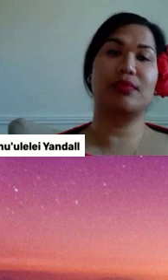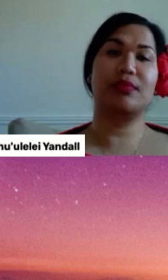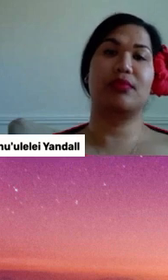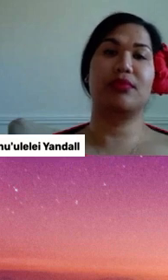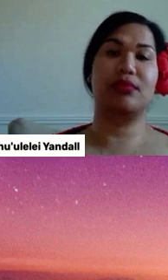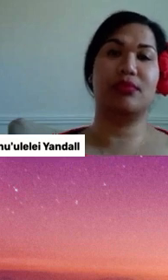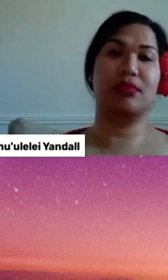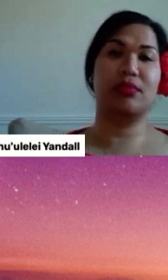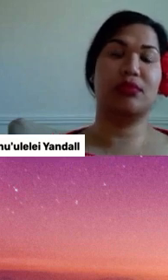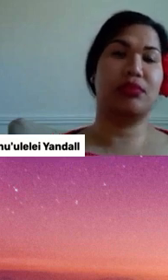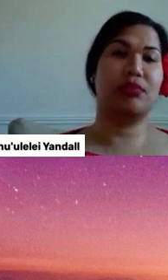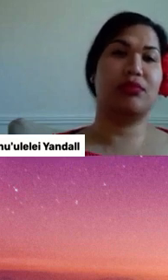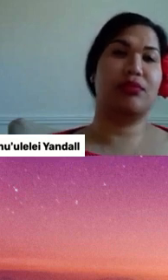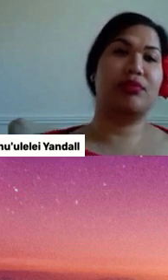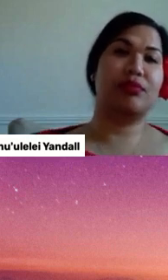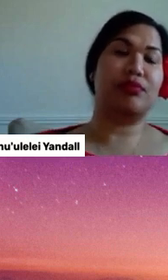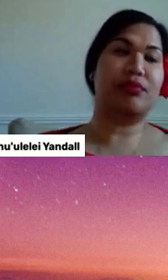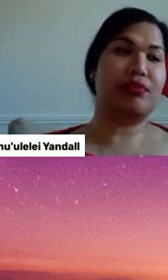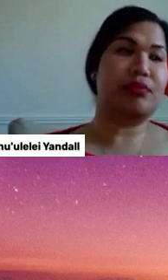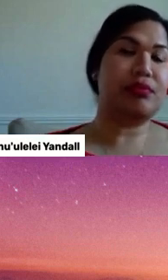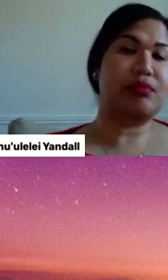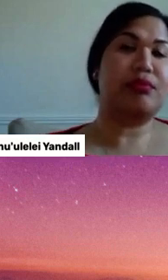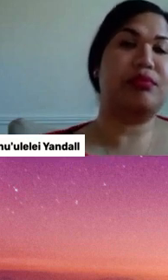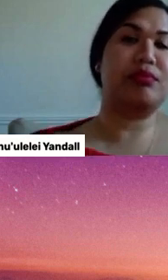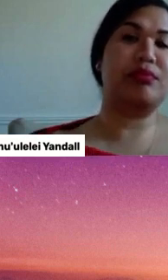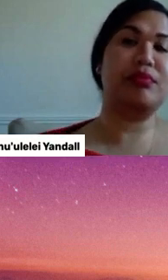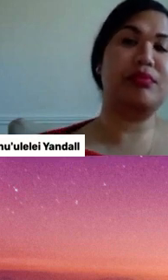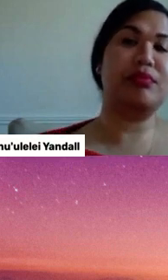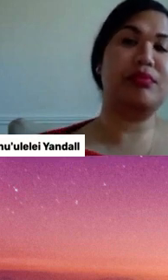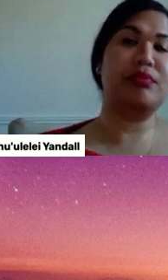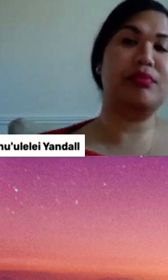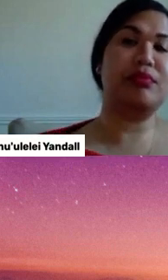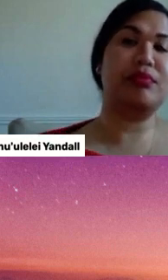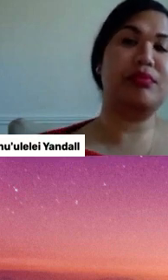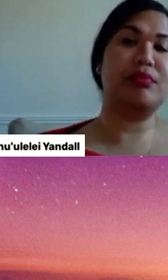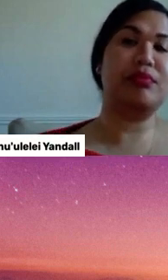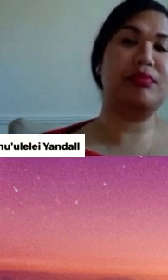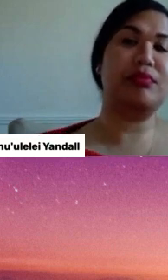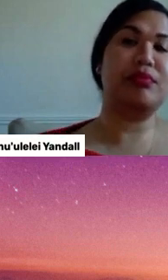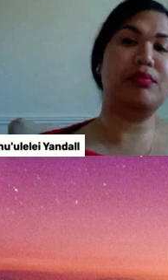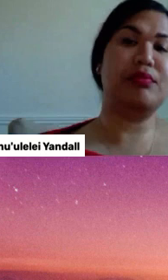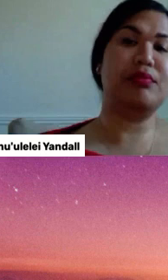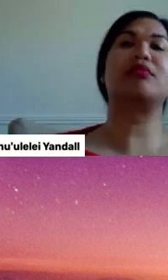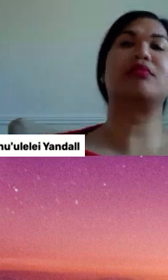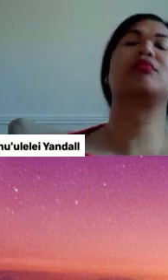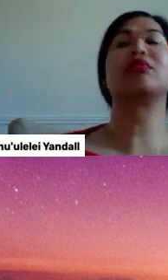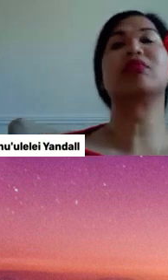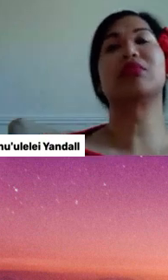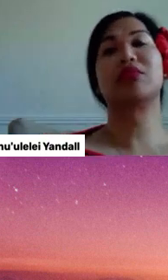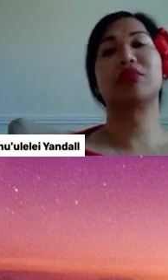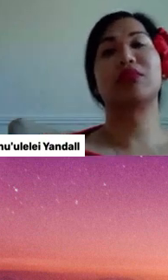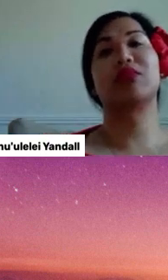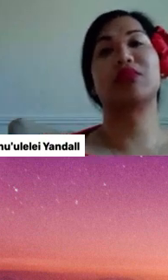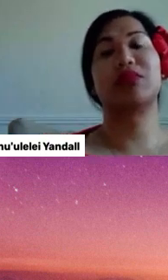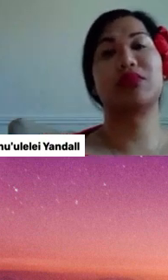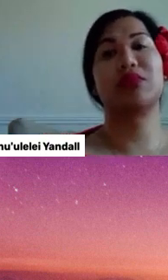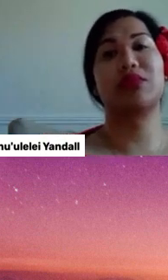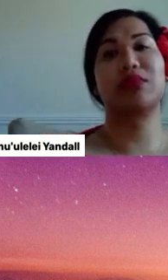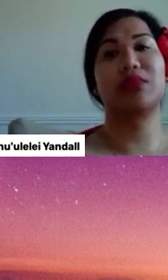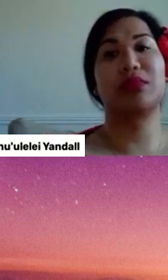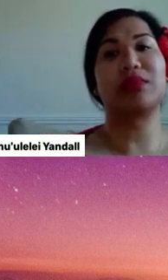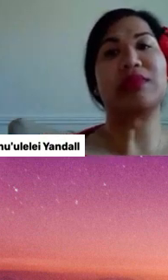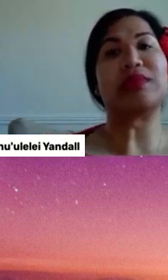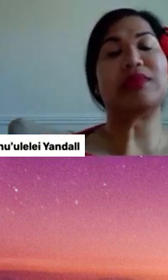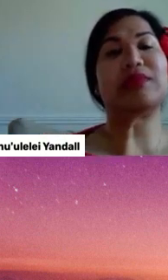variant universe. And one of the things that I was especially excited to talk